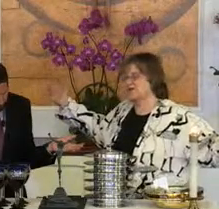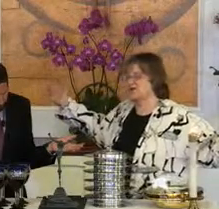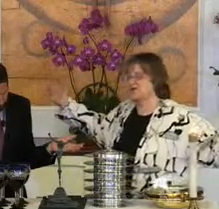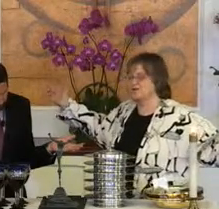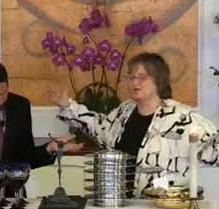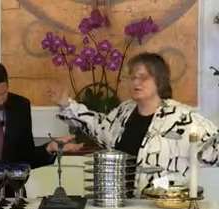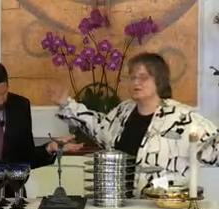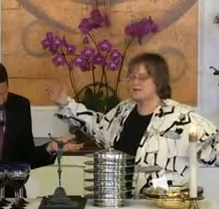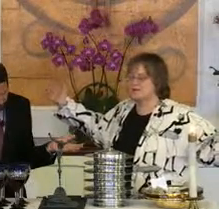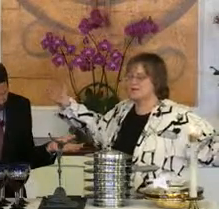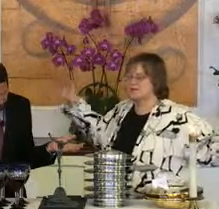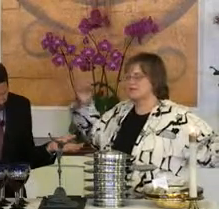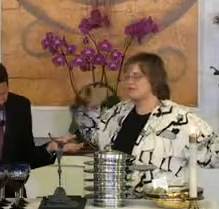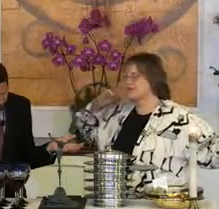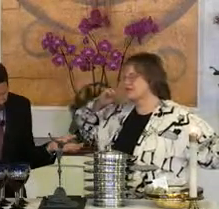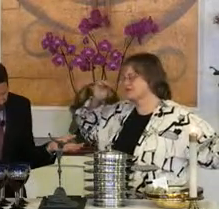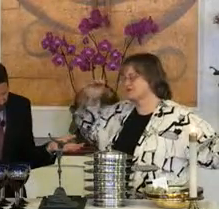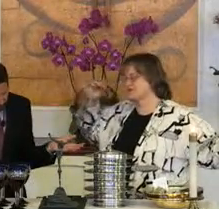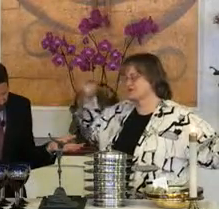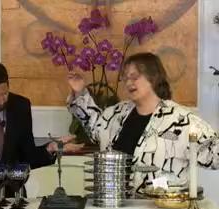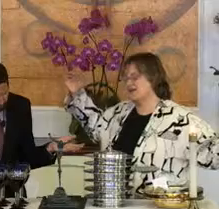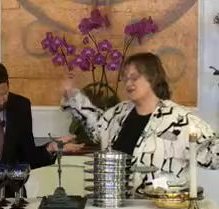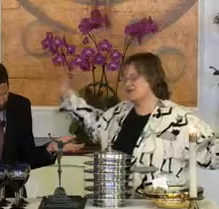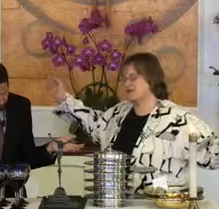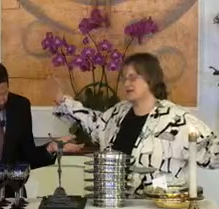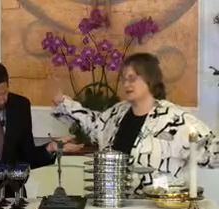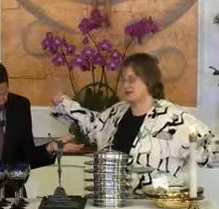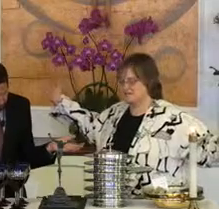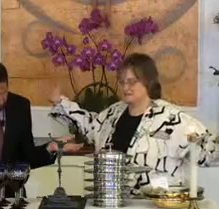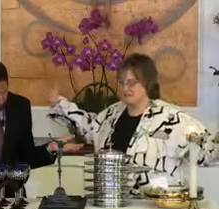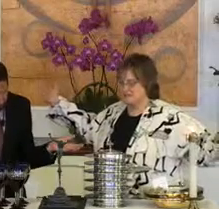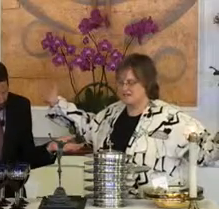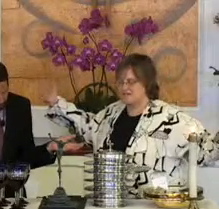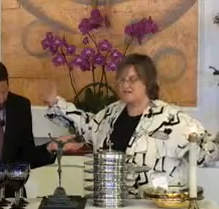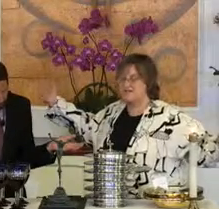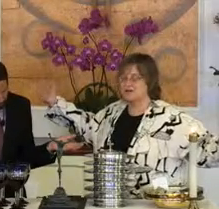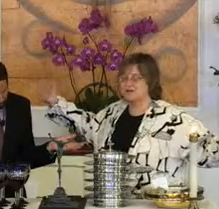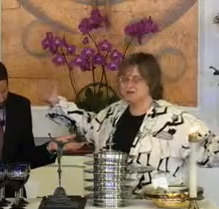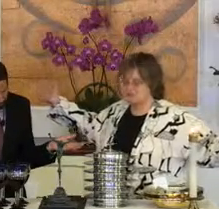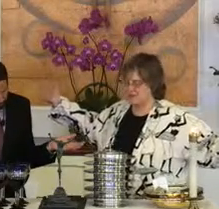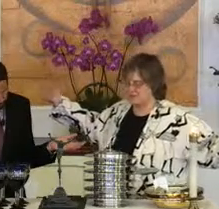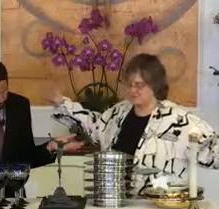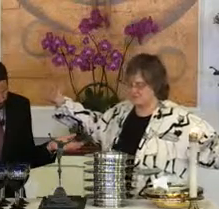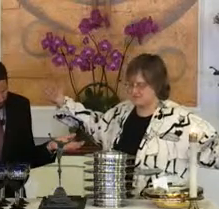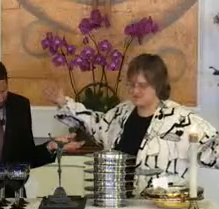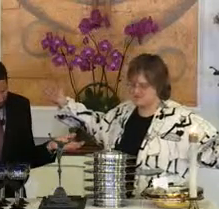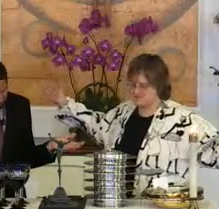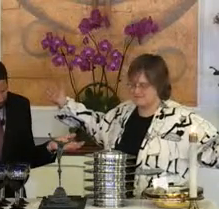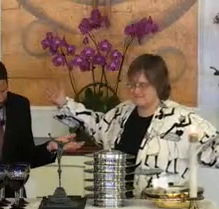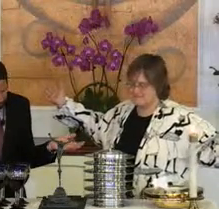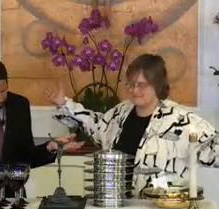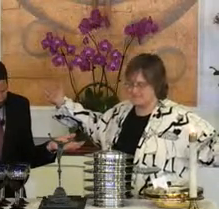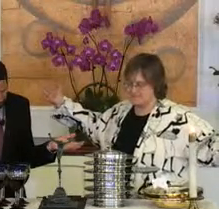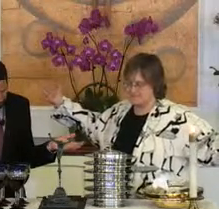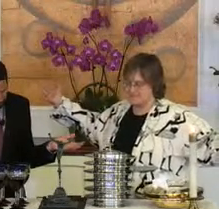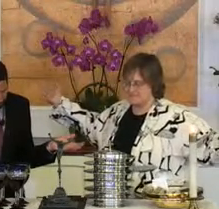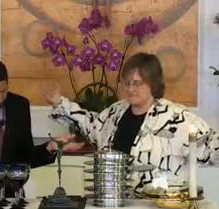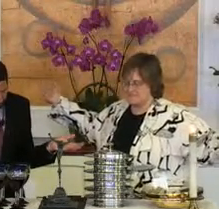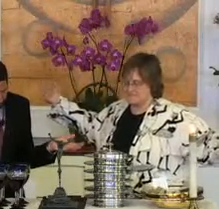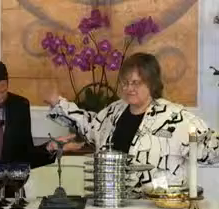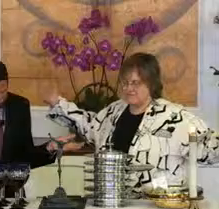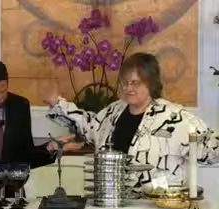being called by the voice of that Good Shepherd to hear our prayers.